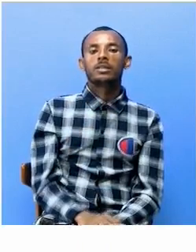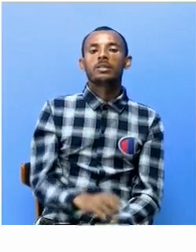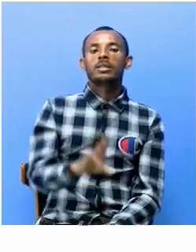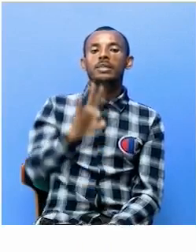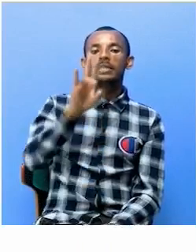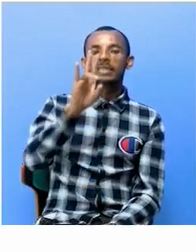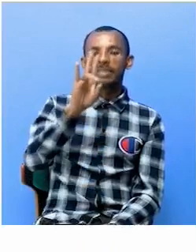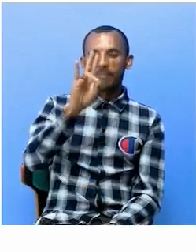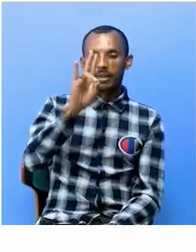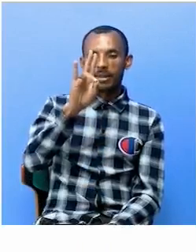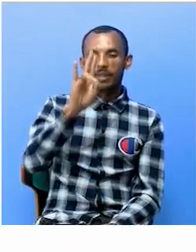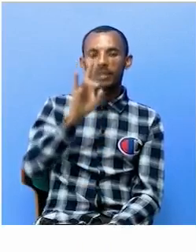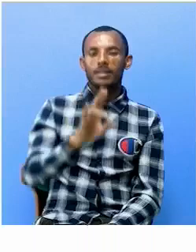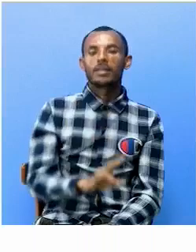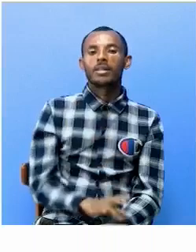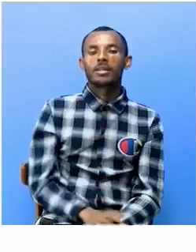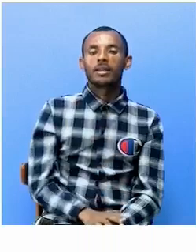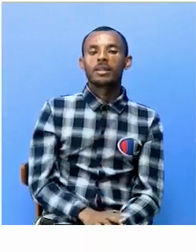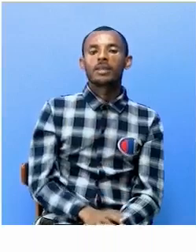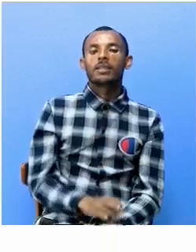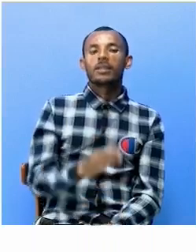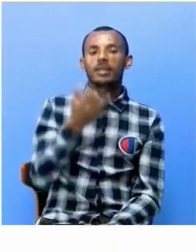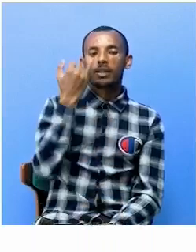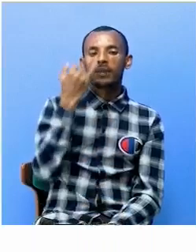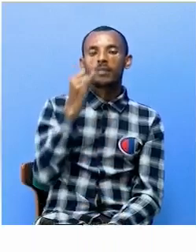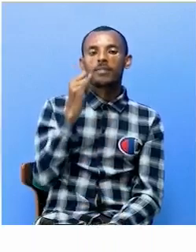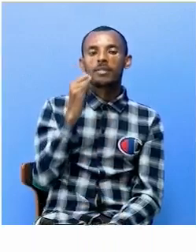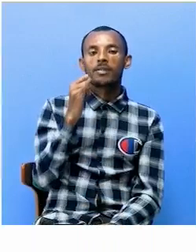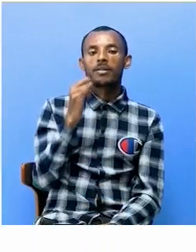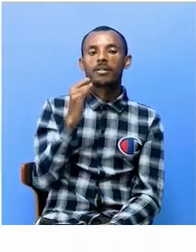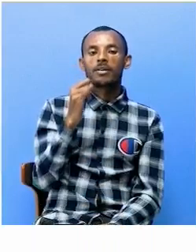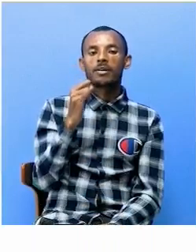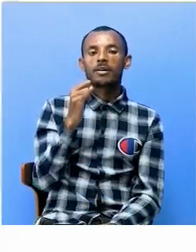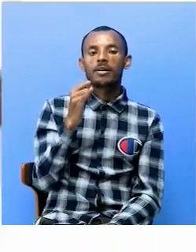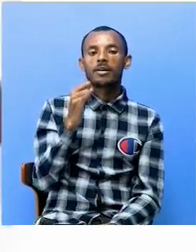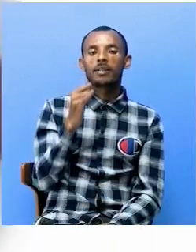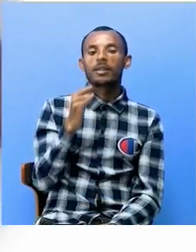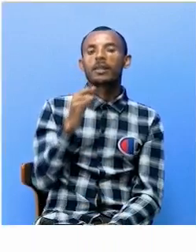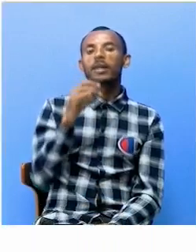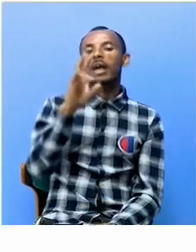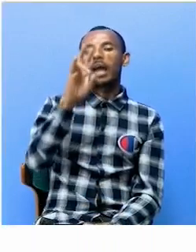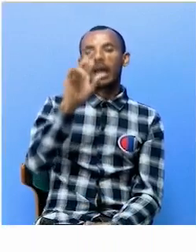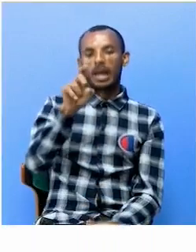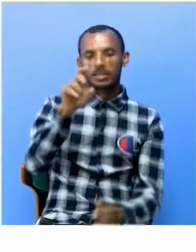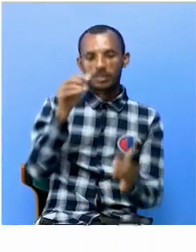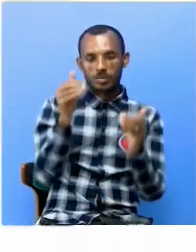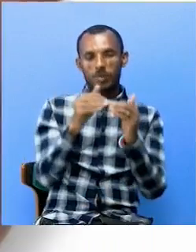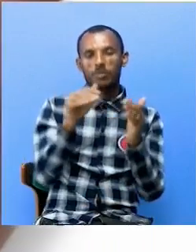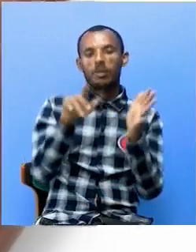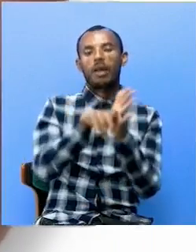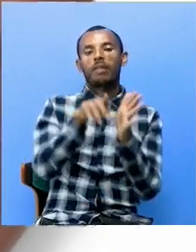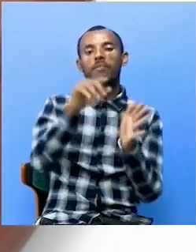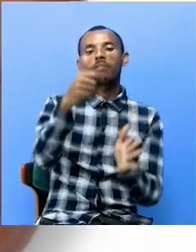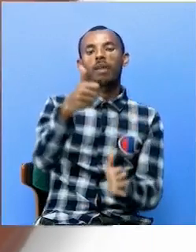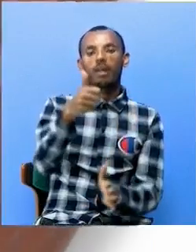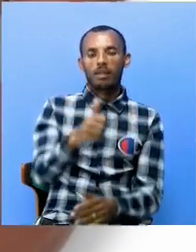7. If take x is equals to minus 10,